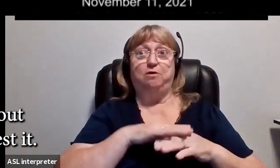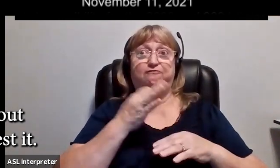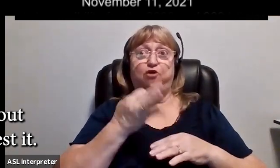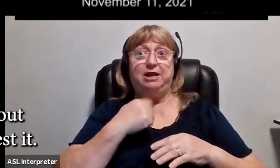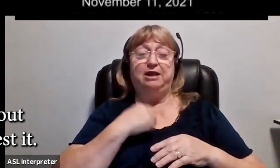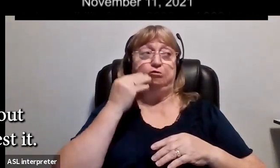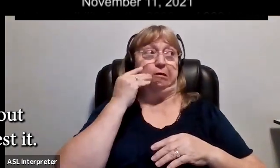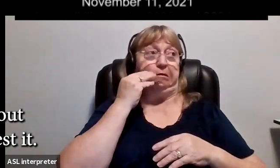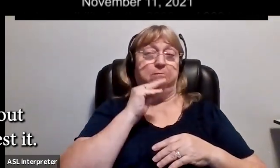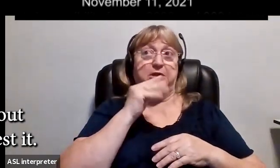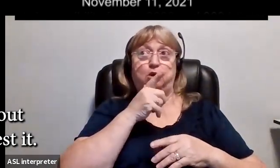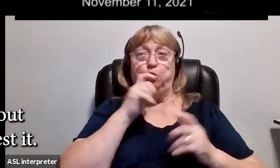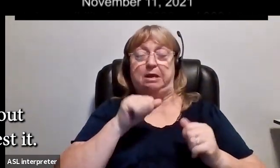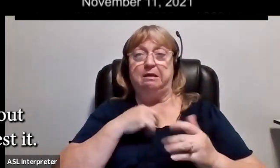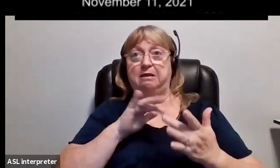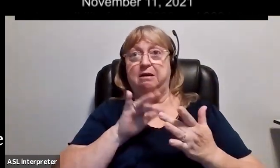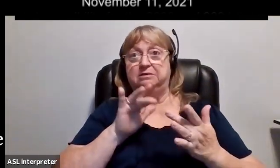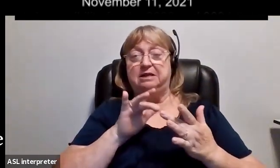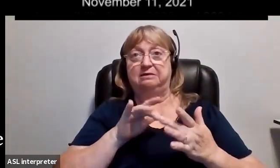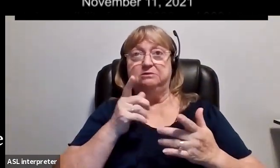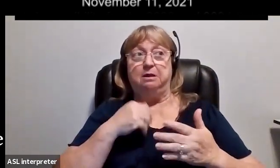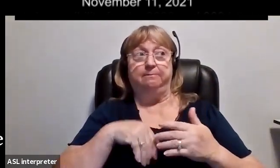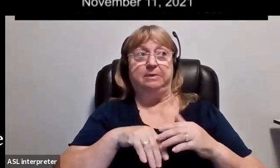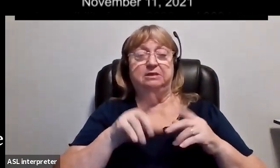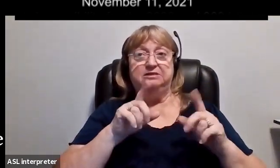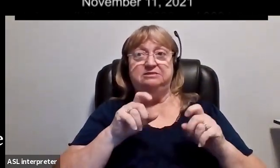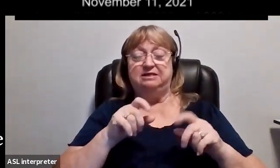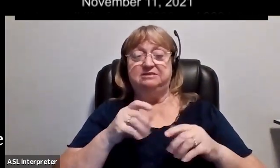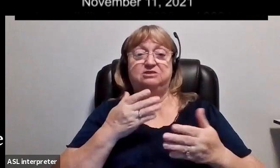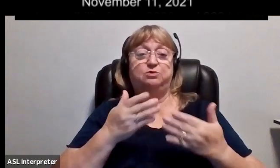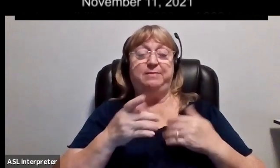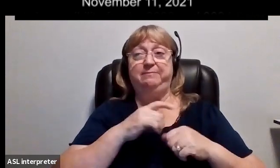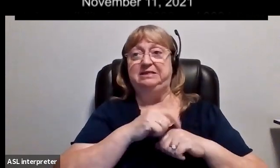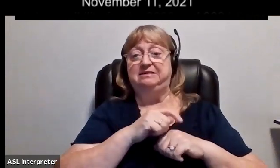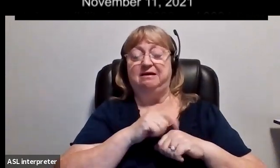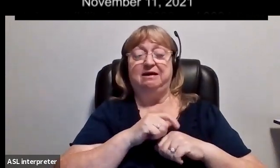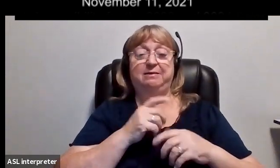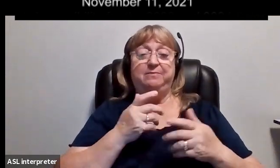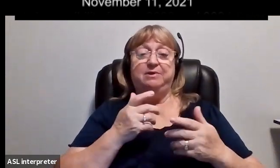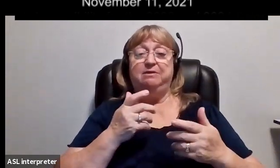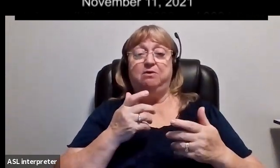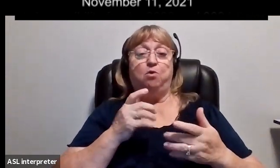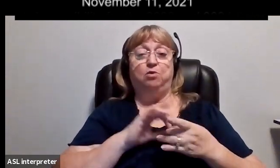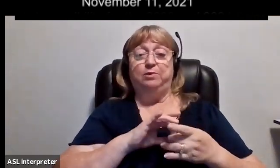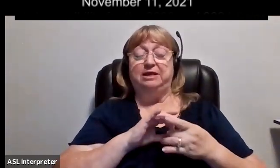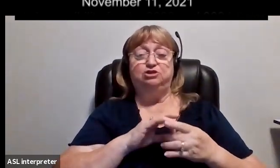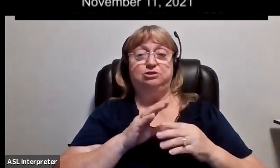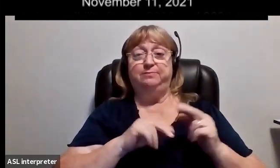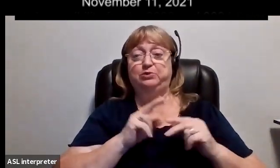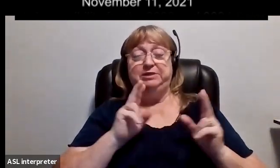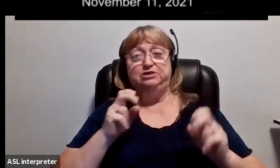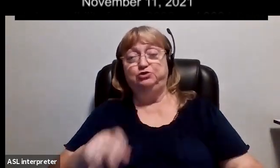Monday about who can you contact to come in and test it. So it may be a time, and it may be a relationship building